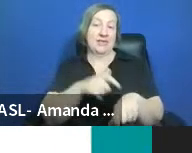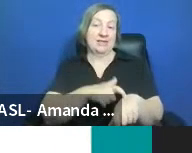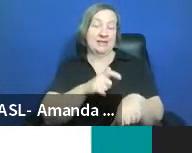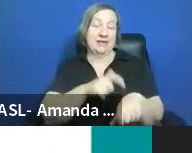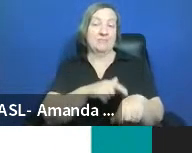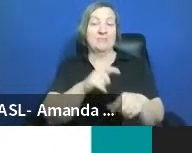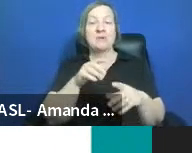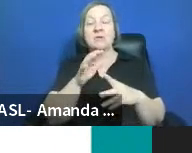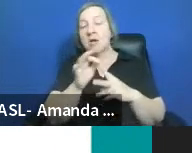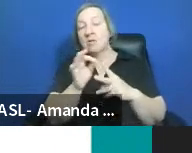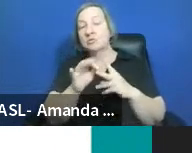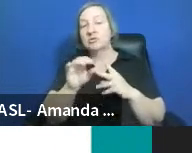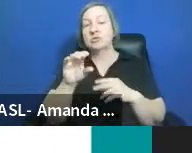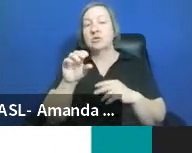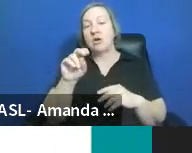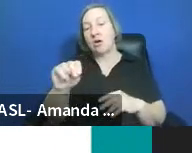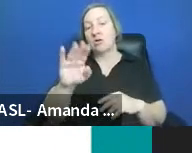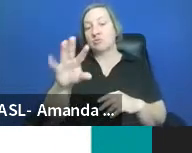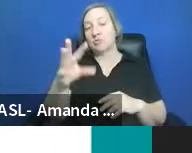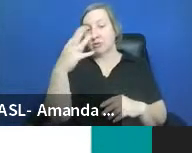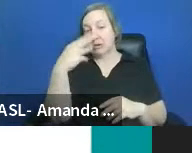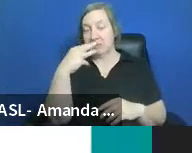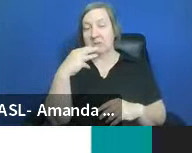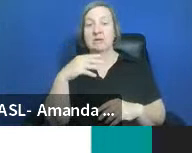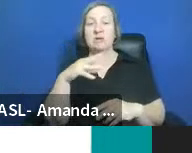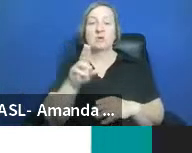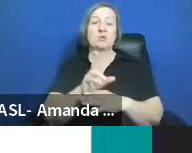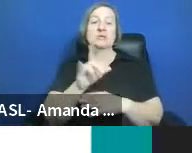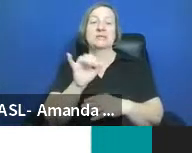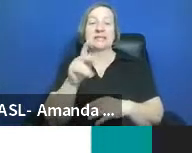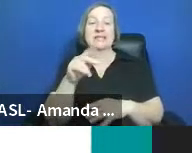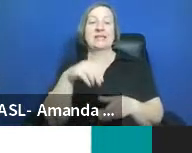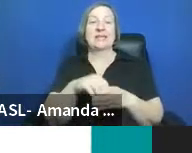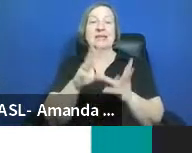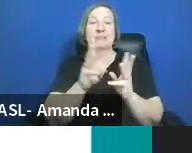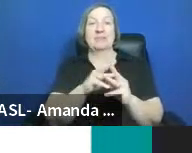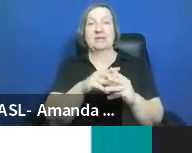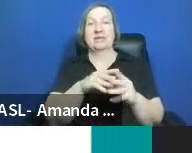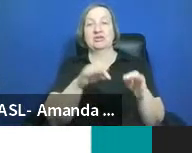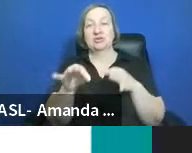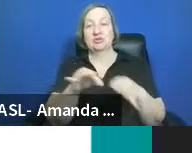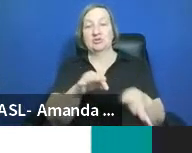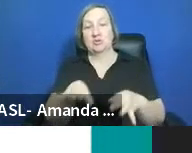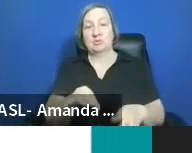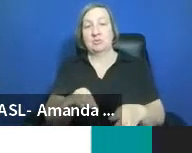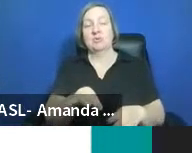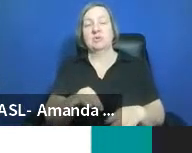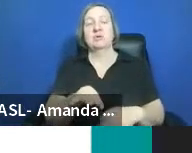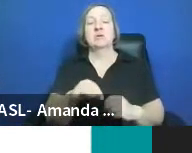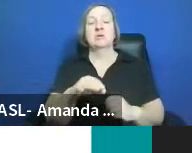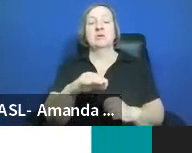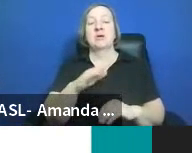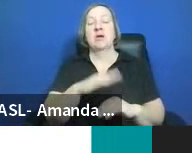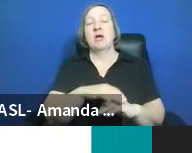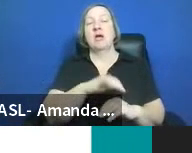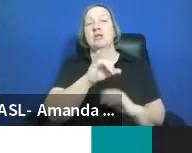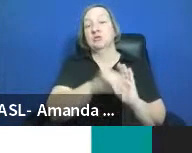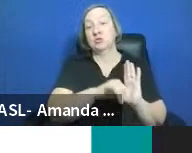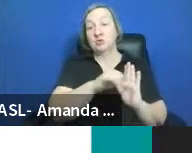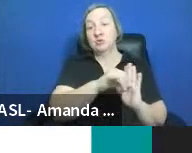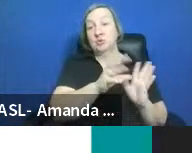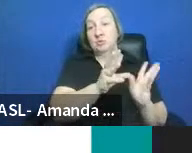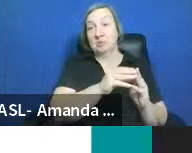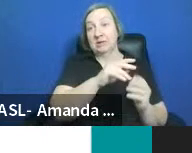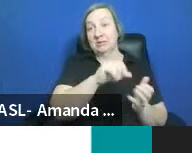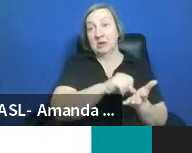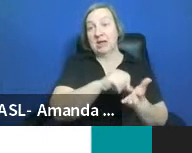turn on your web camera. Please use the link located in the meeting description on YouTube meeting page or on the IBR CAG